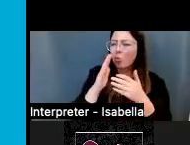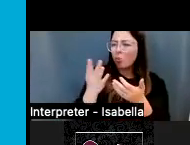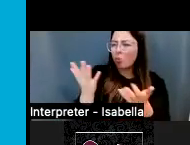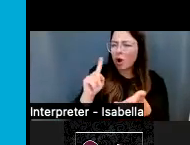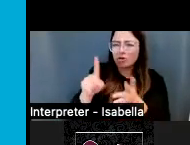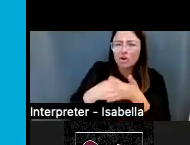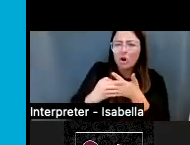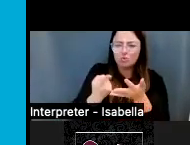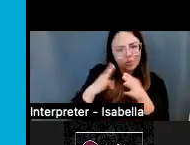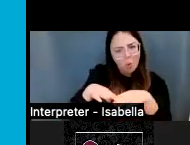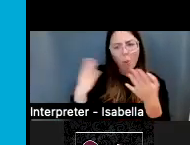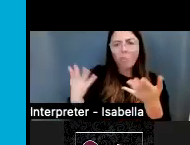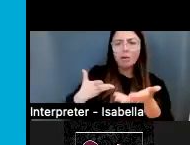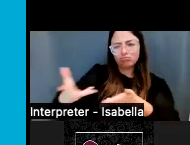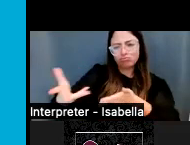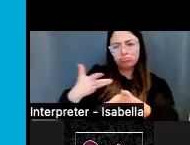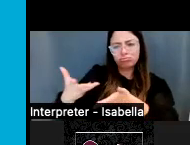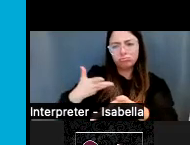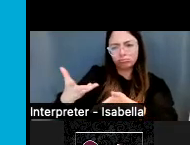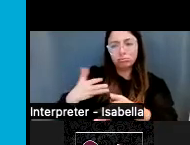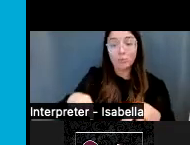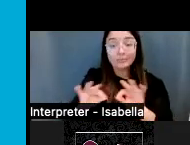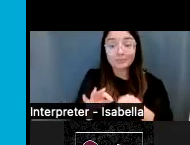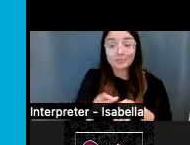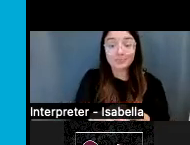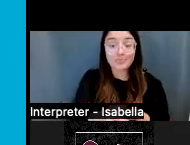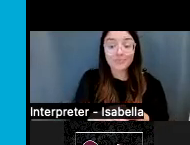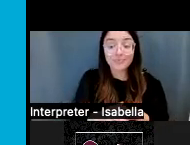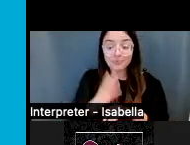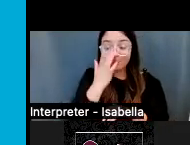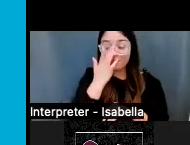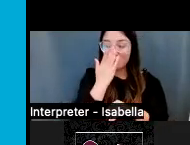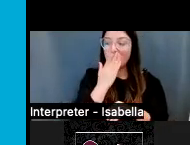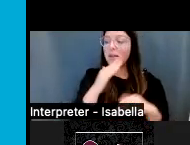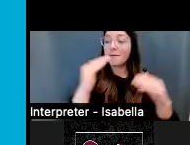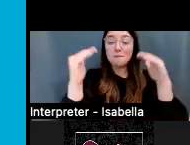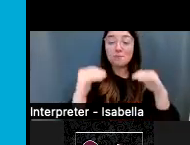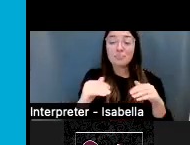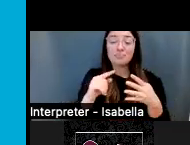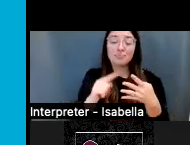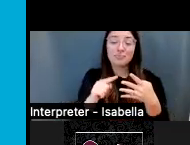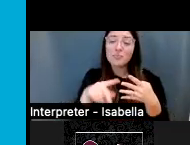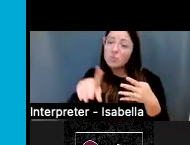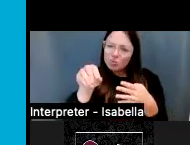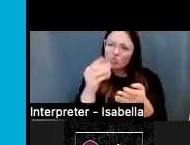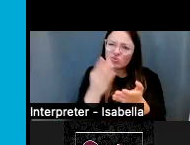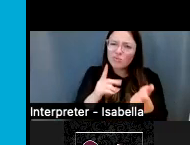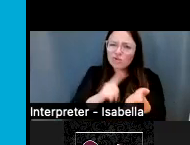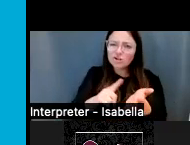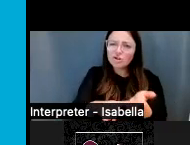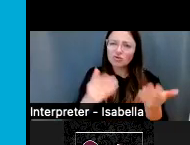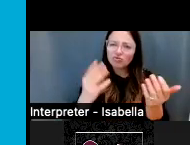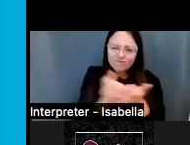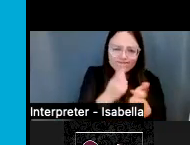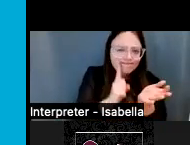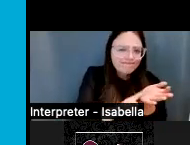need. It's also a great idea to try to do some research and try to get information about what's available, how your counselor might be able to help